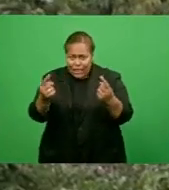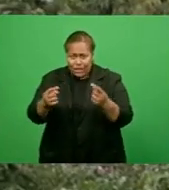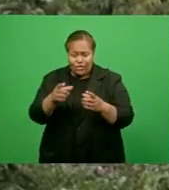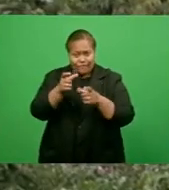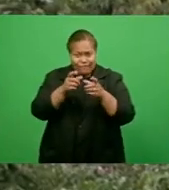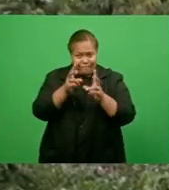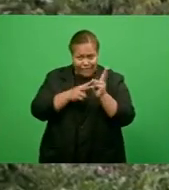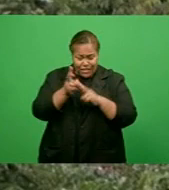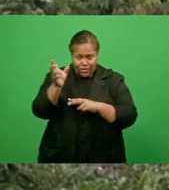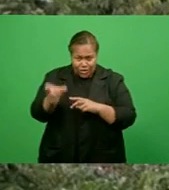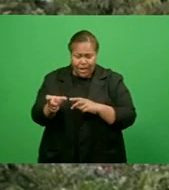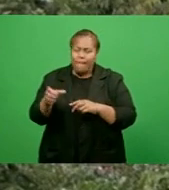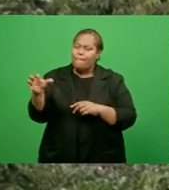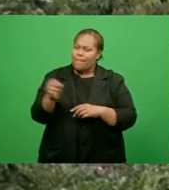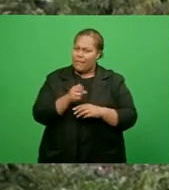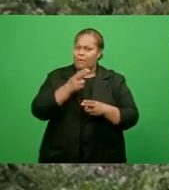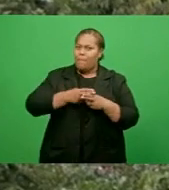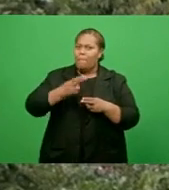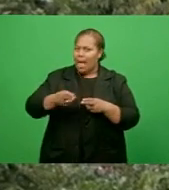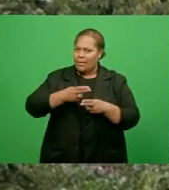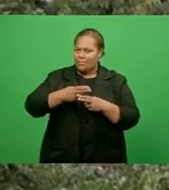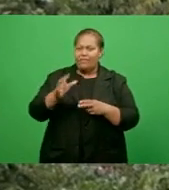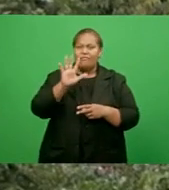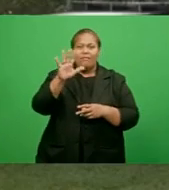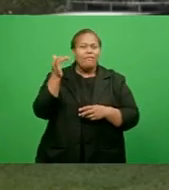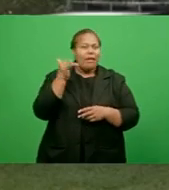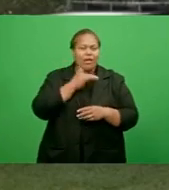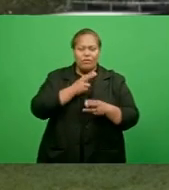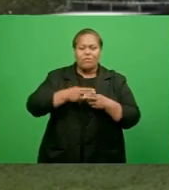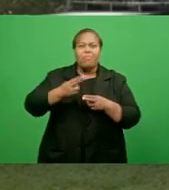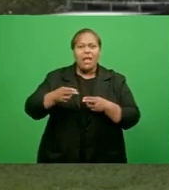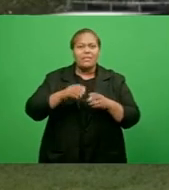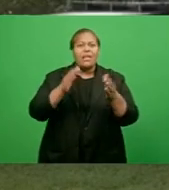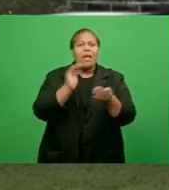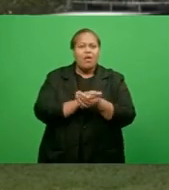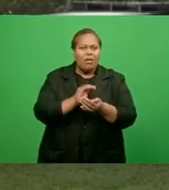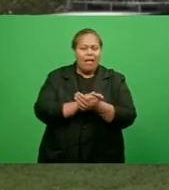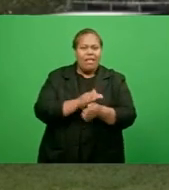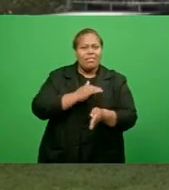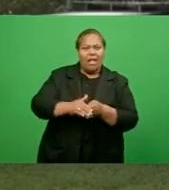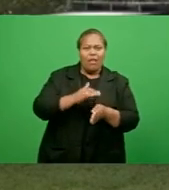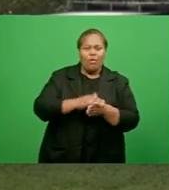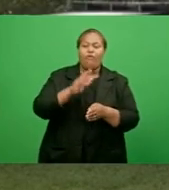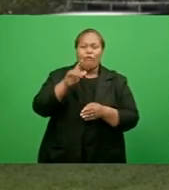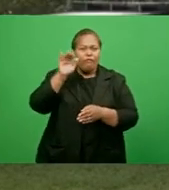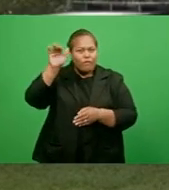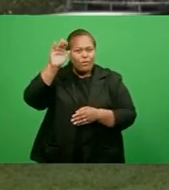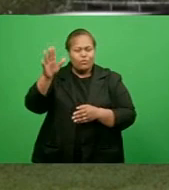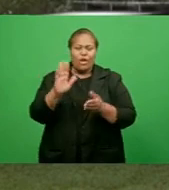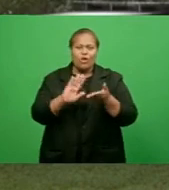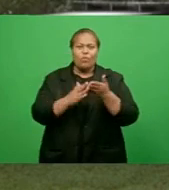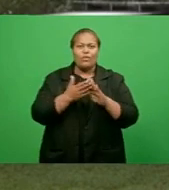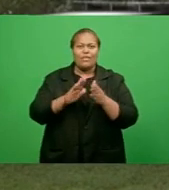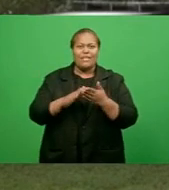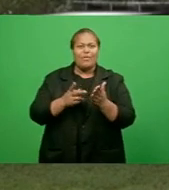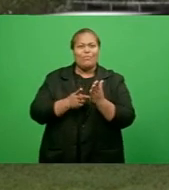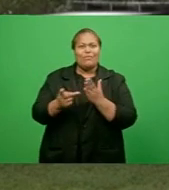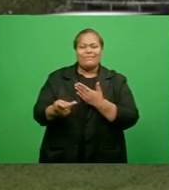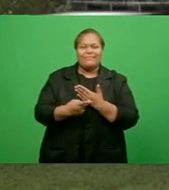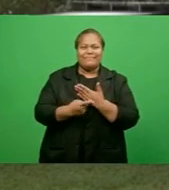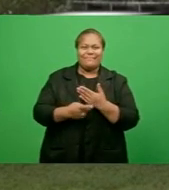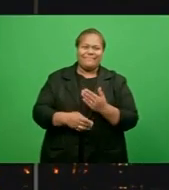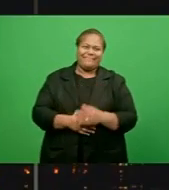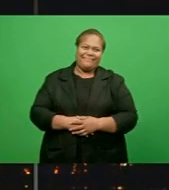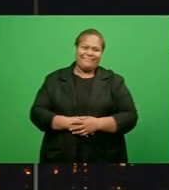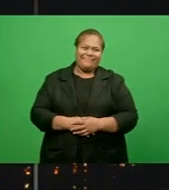has to plant 500 ngwana and ndalo plants for future community development projects. Josiah Nanunga,